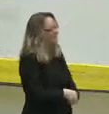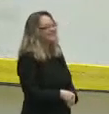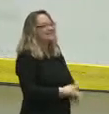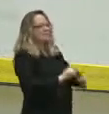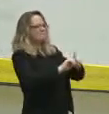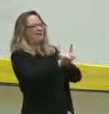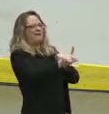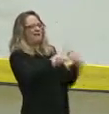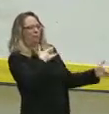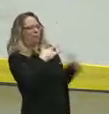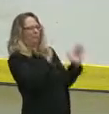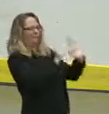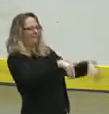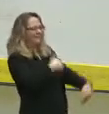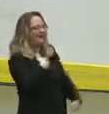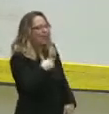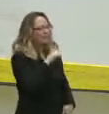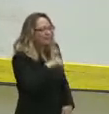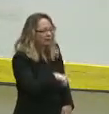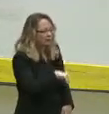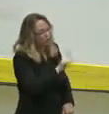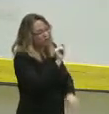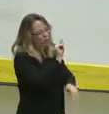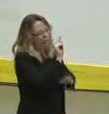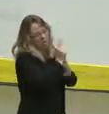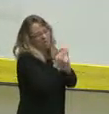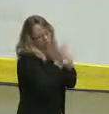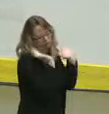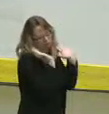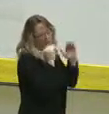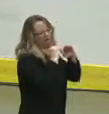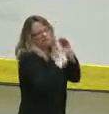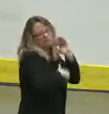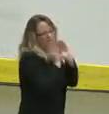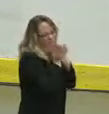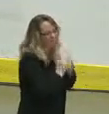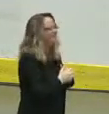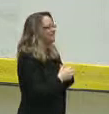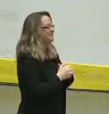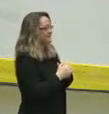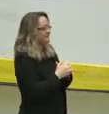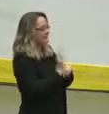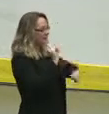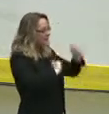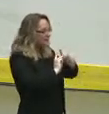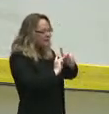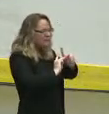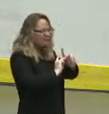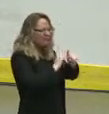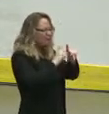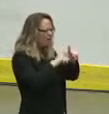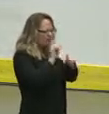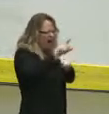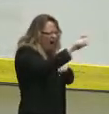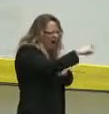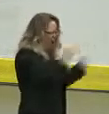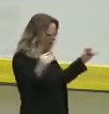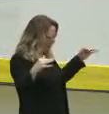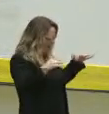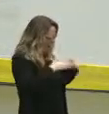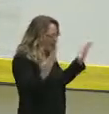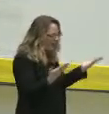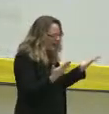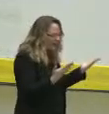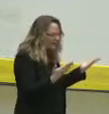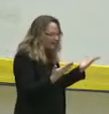But don't worry, I'll keep it under 20 hours. People have gathered from all over over today to